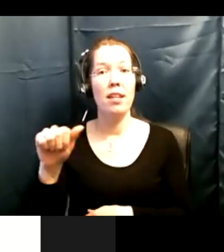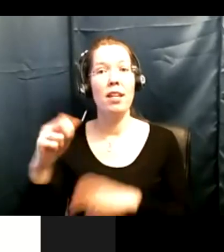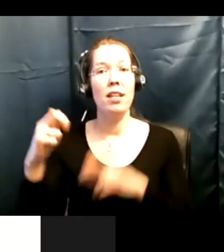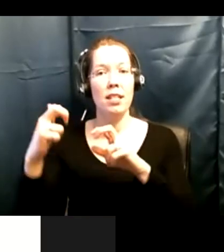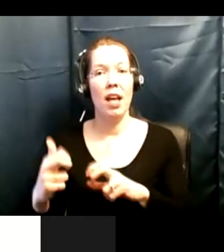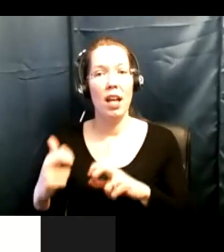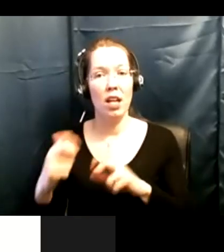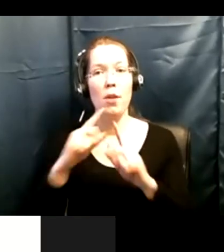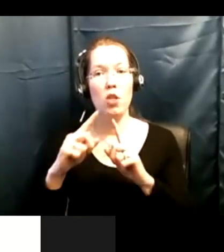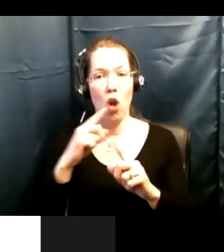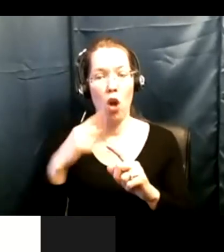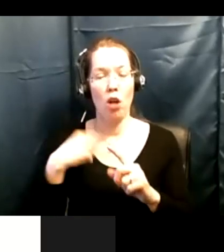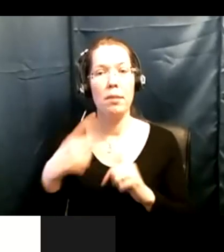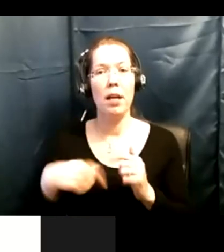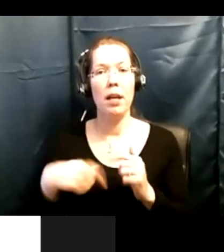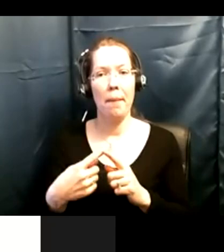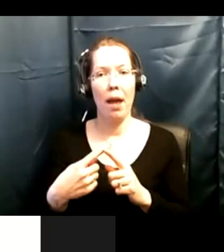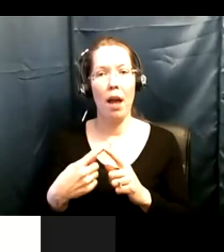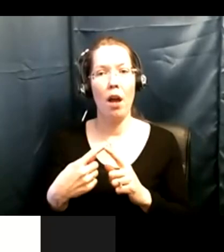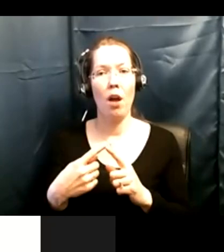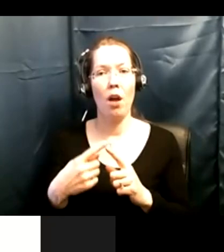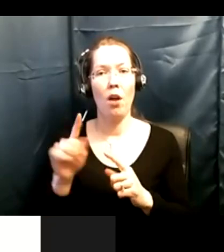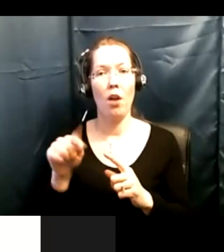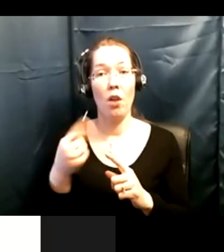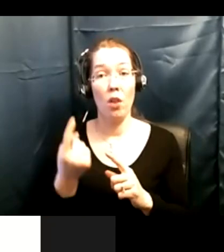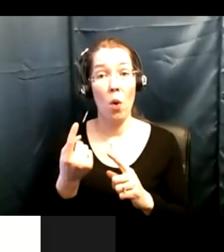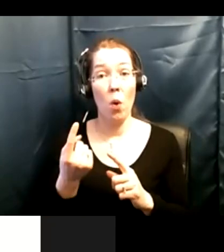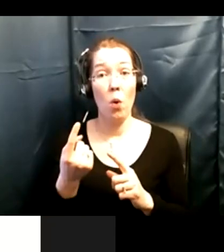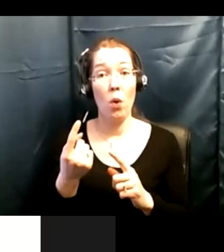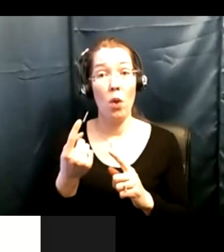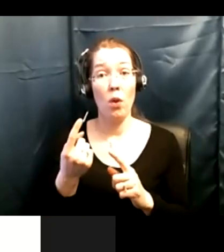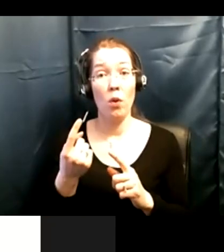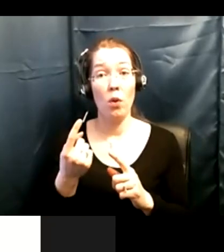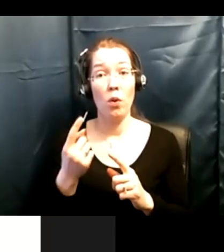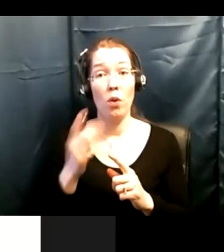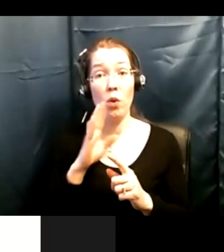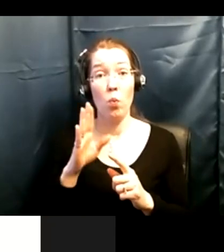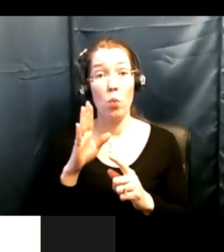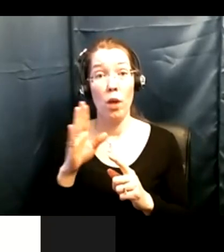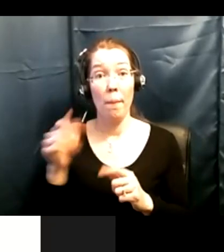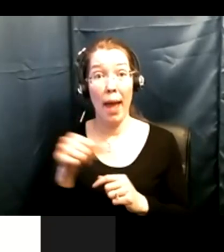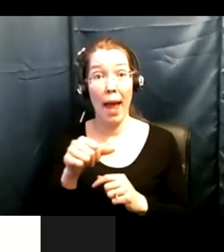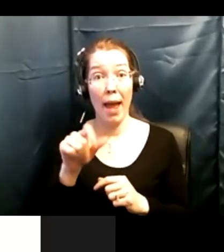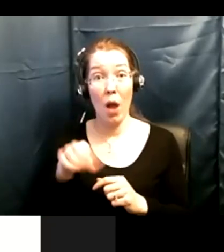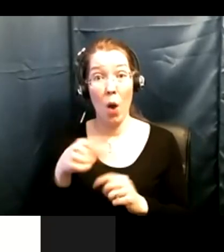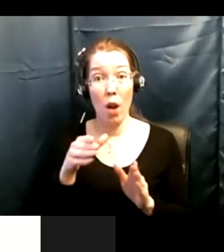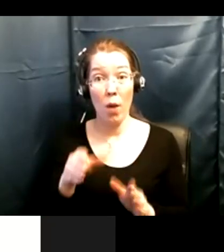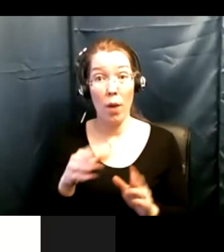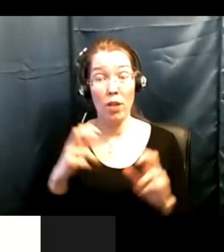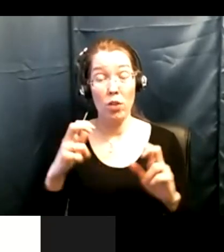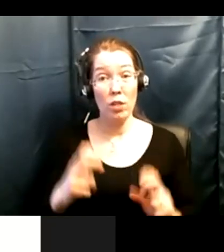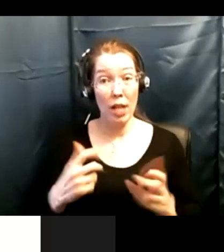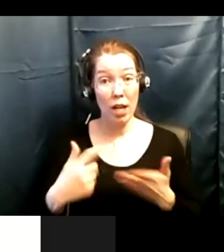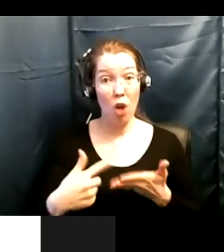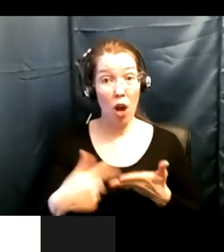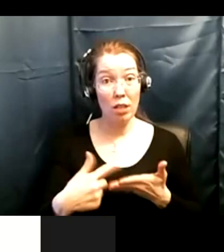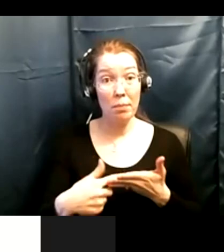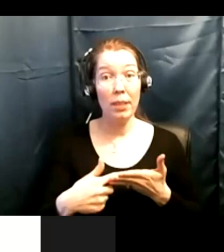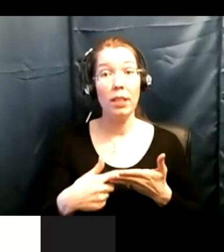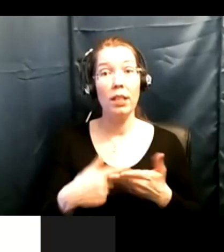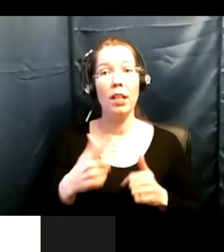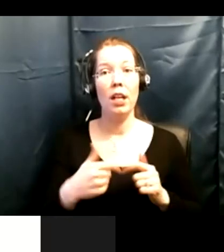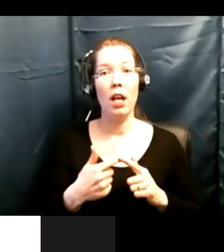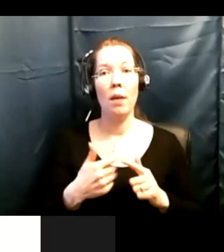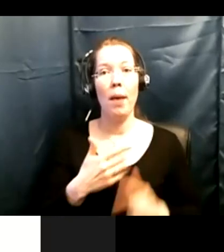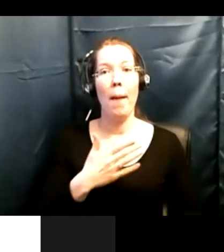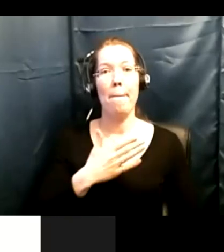me and talked to me about the only way the waiver would pay for him to sit down and talk to me about my